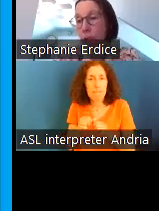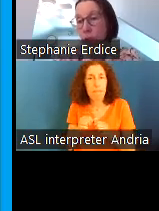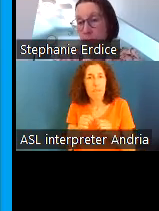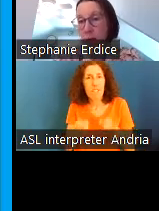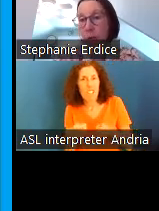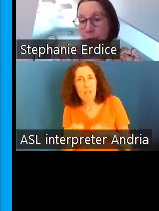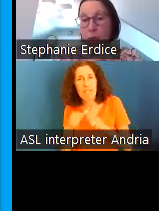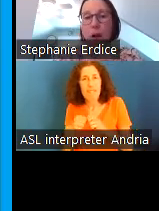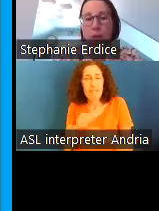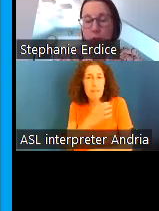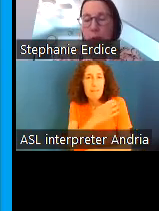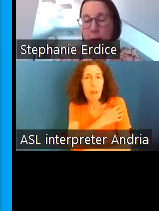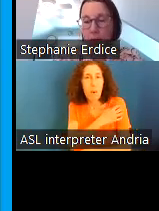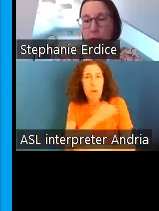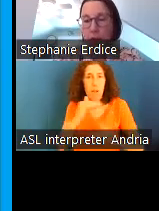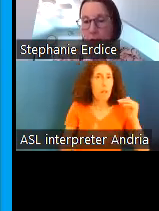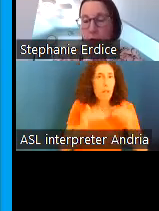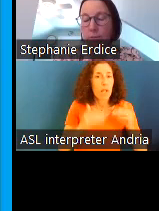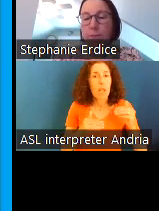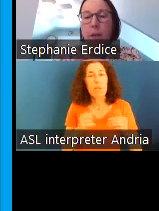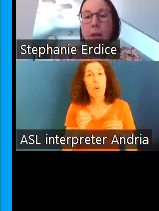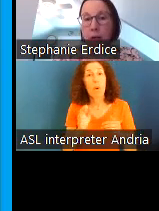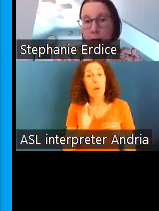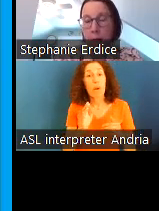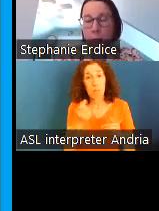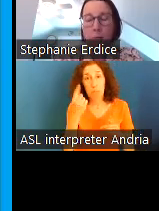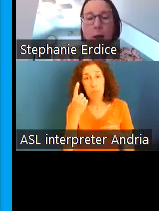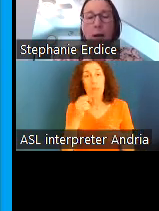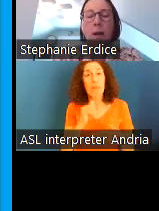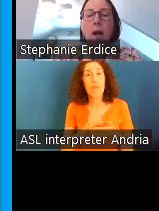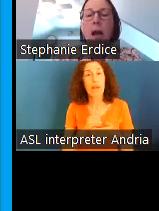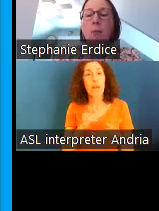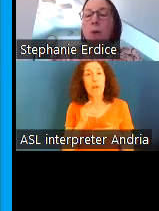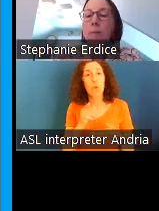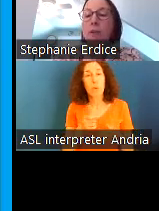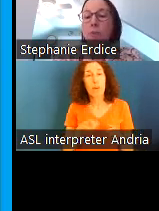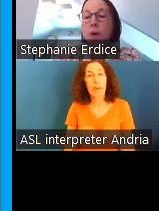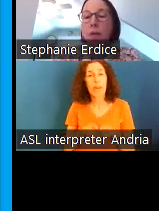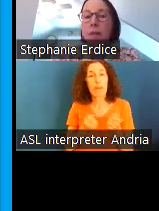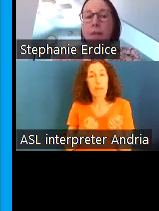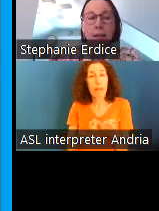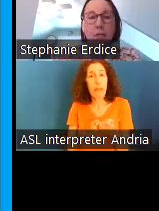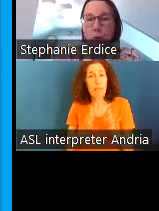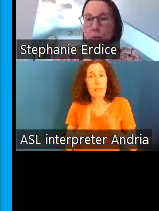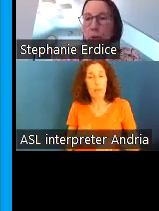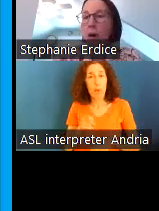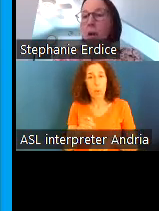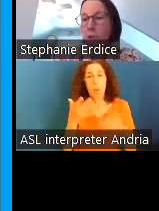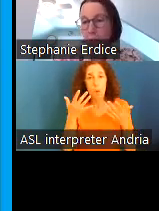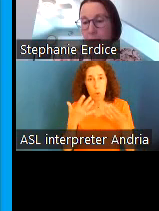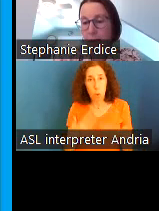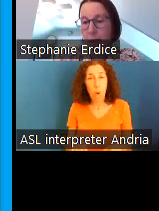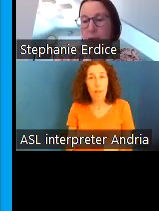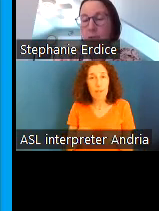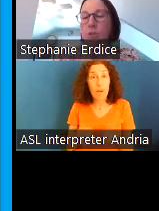we want to make sure as advocates, we're not exerting power and control in an inappropriate way. And we want to make sure that the clients we're working with are